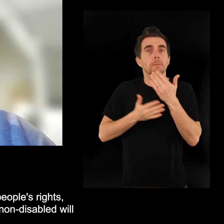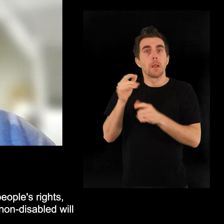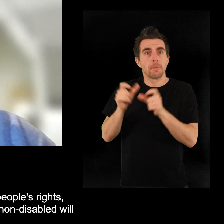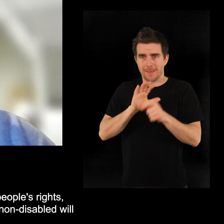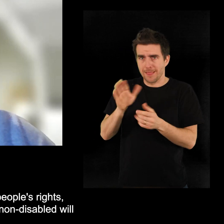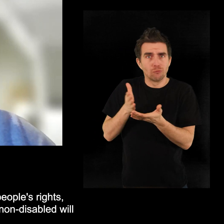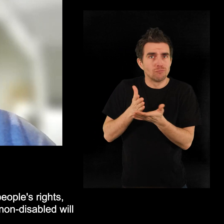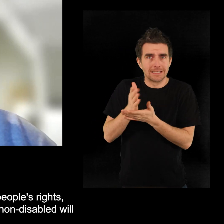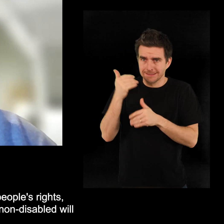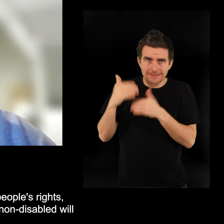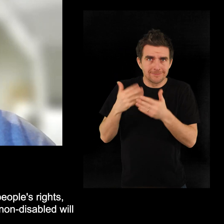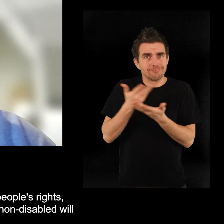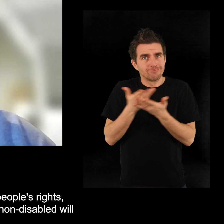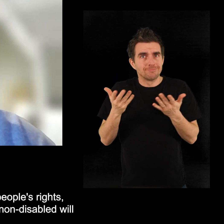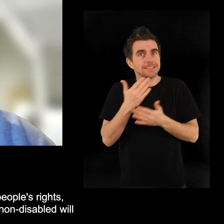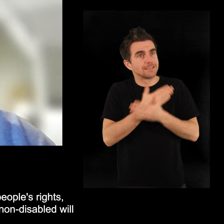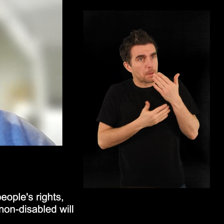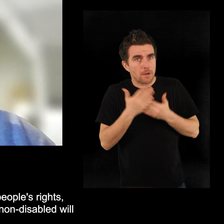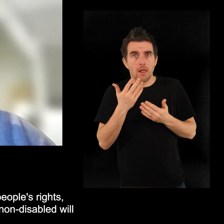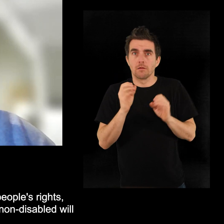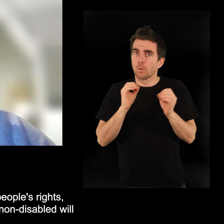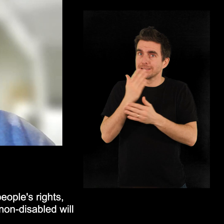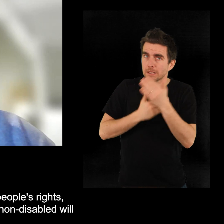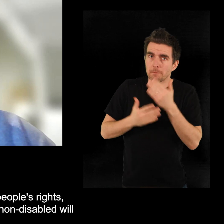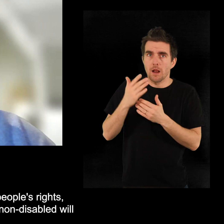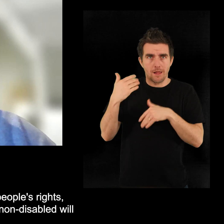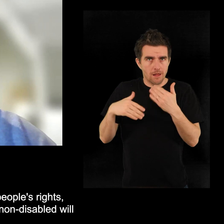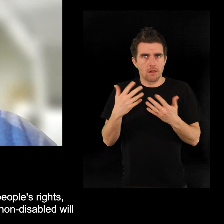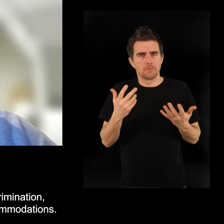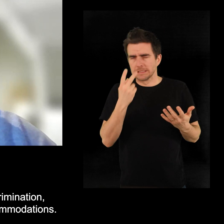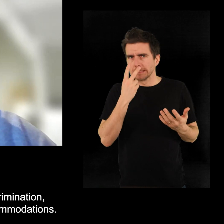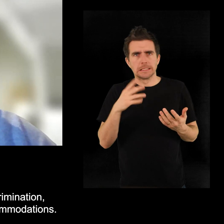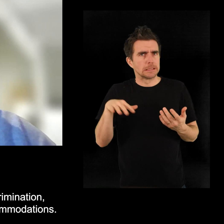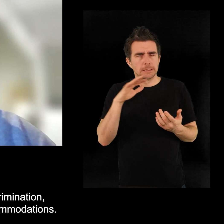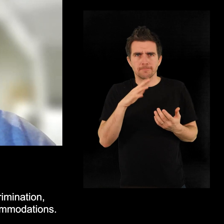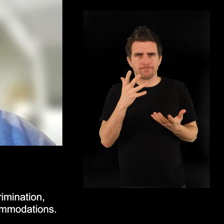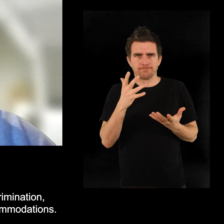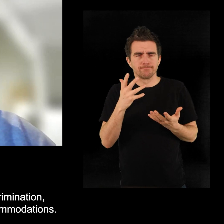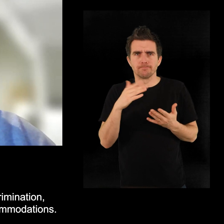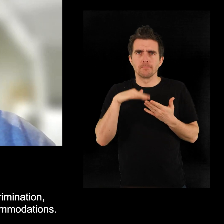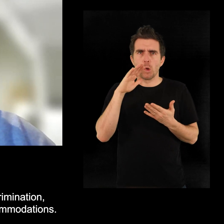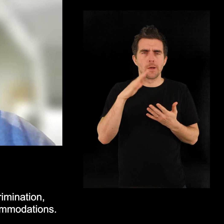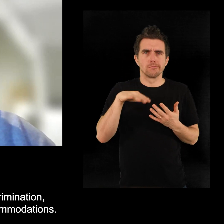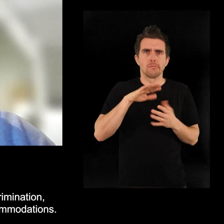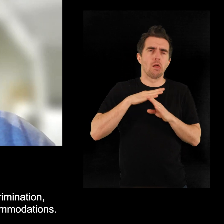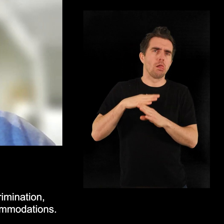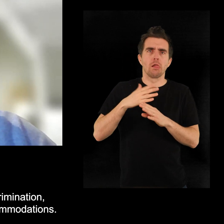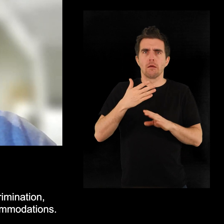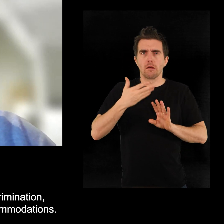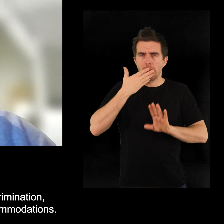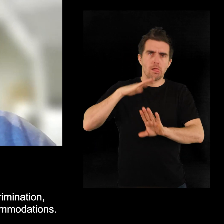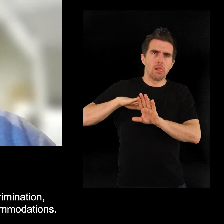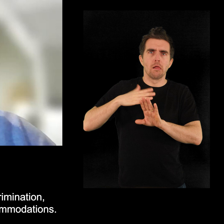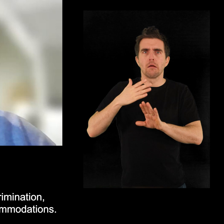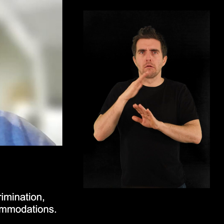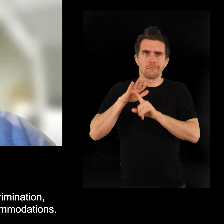disabled people's rights, gaps between disabled and non-disabled will increase due to stigma, discrimination, and